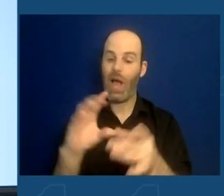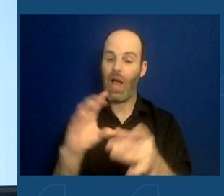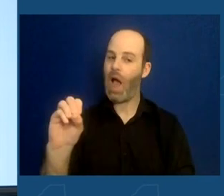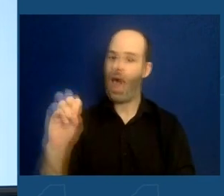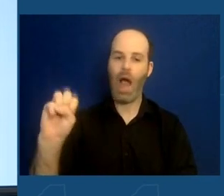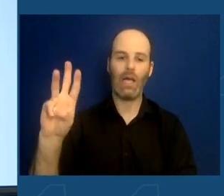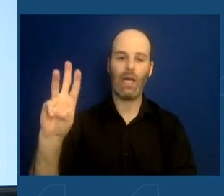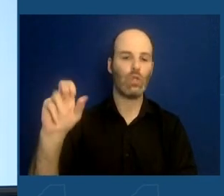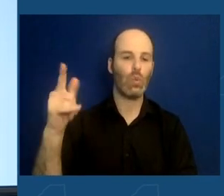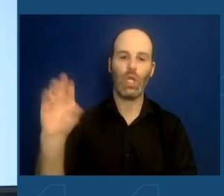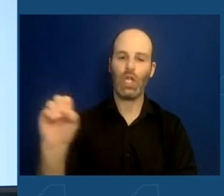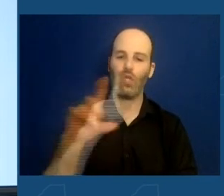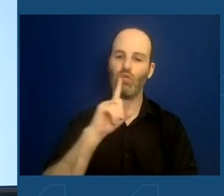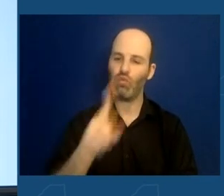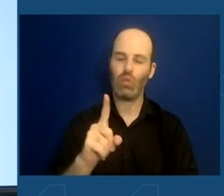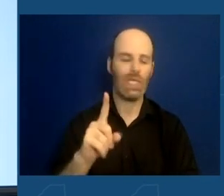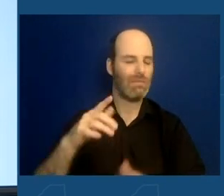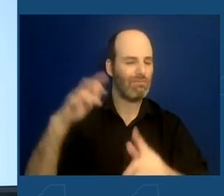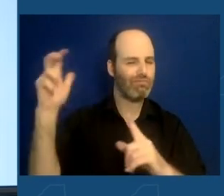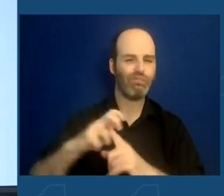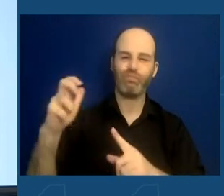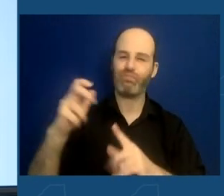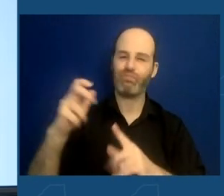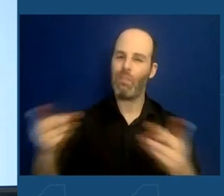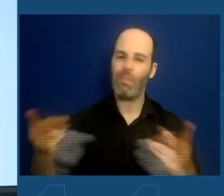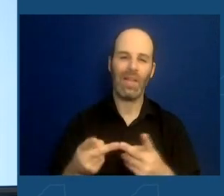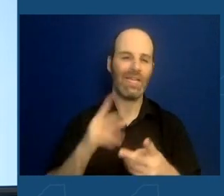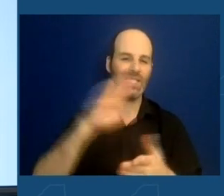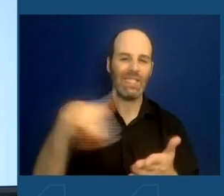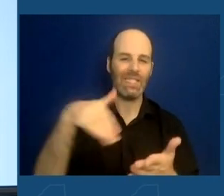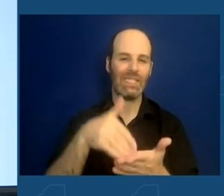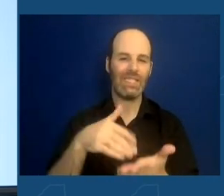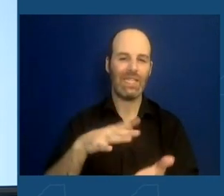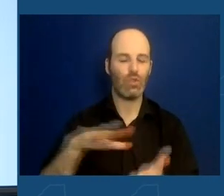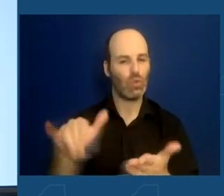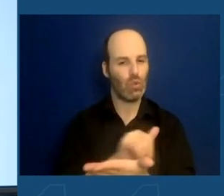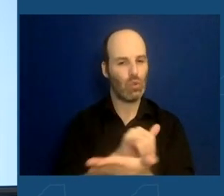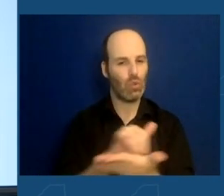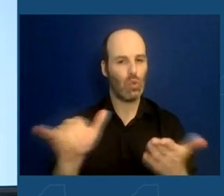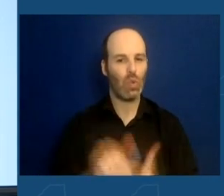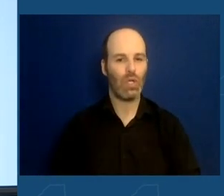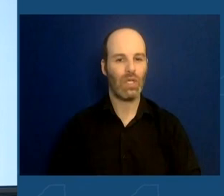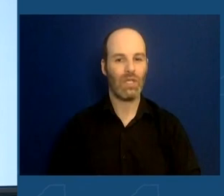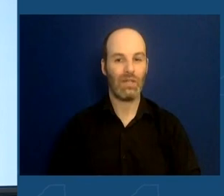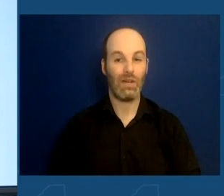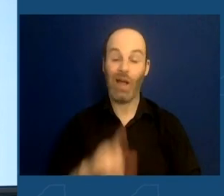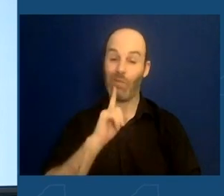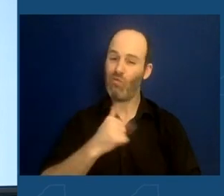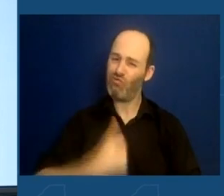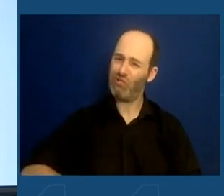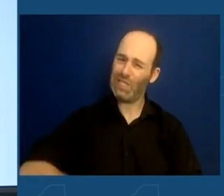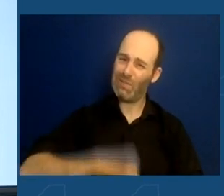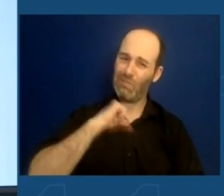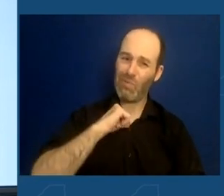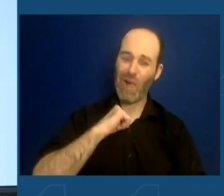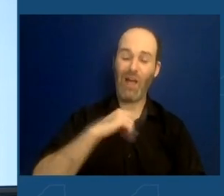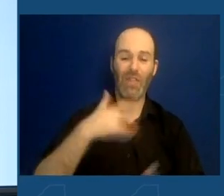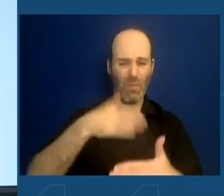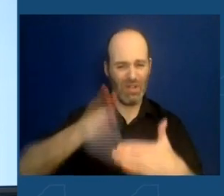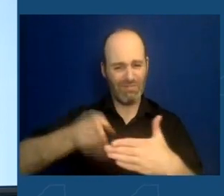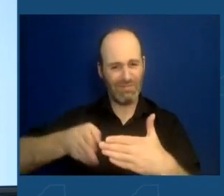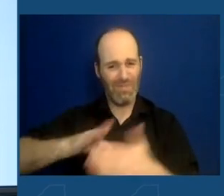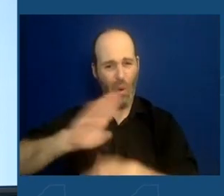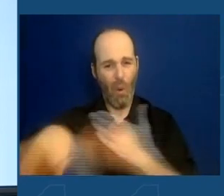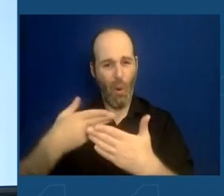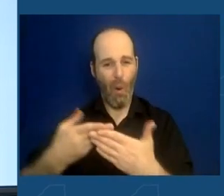in Central New York. I'm extraordinarily proud of the fact that we've completed all 12 projects, the first in the state, within